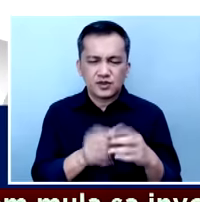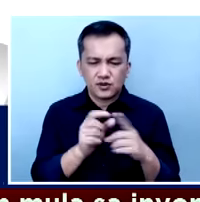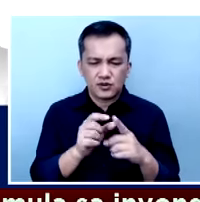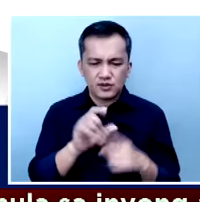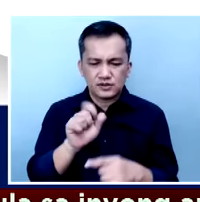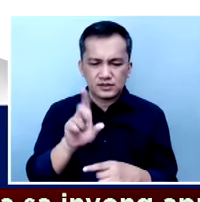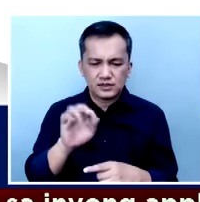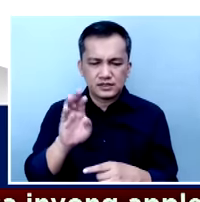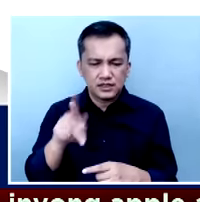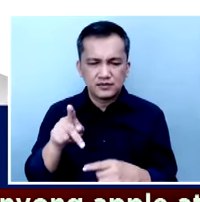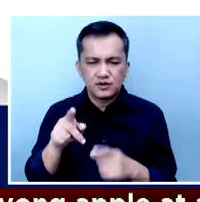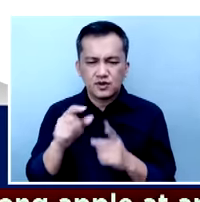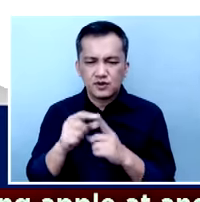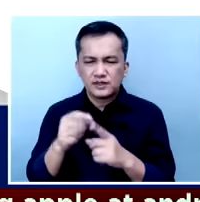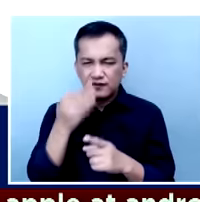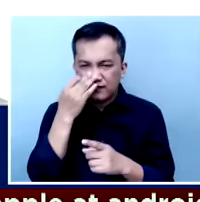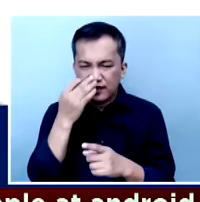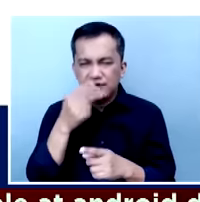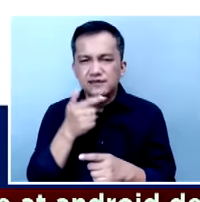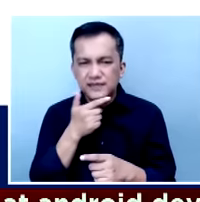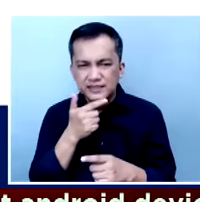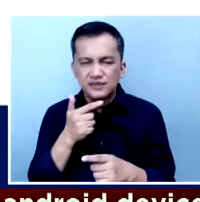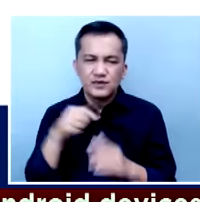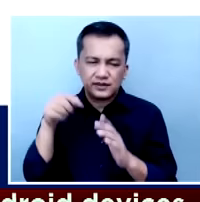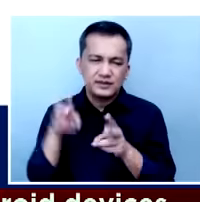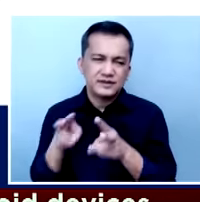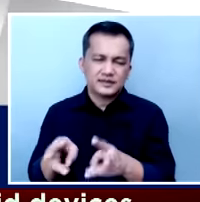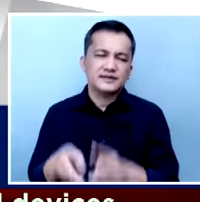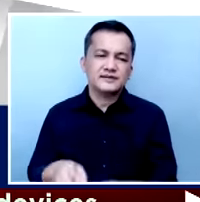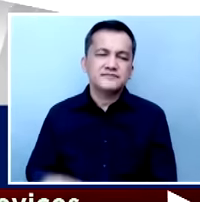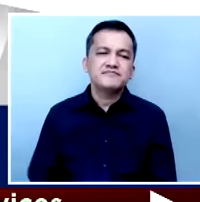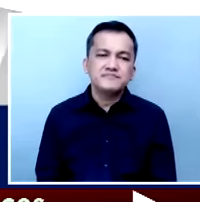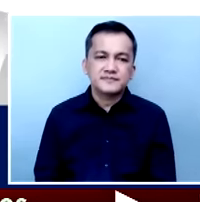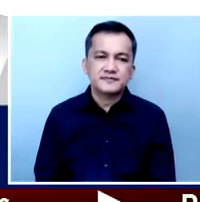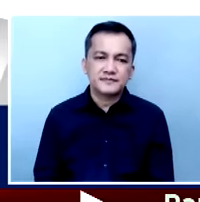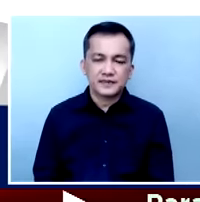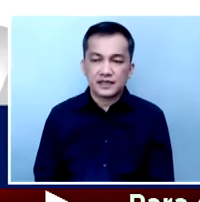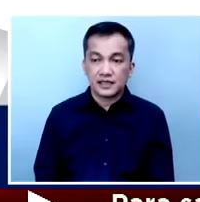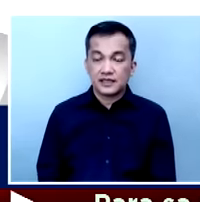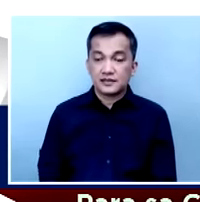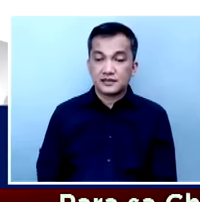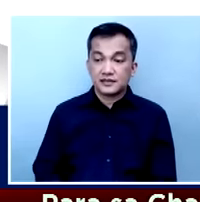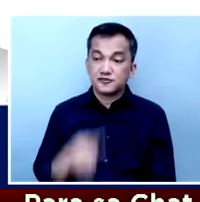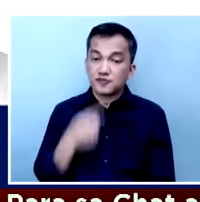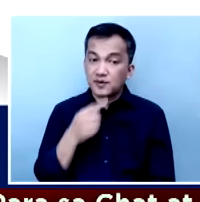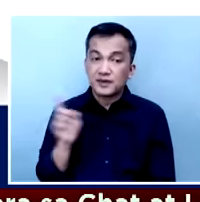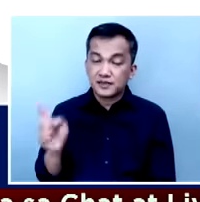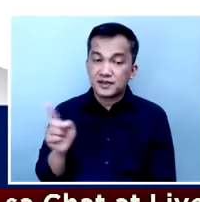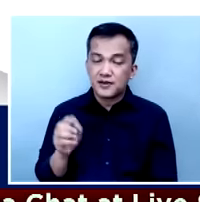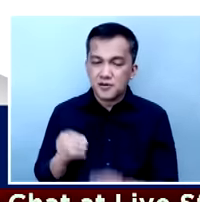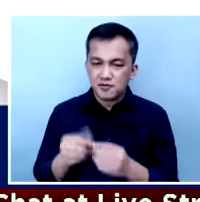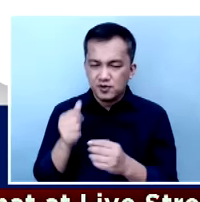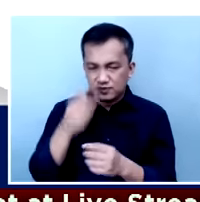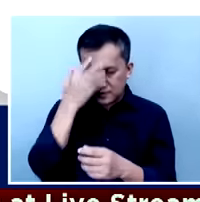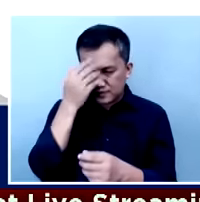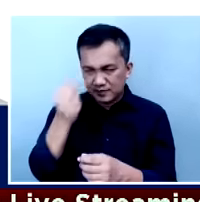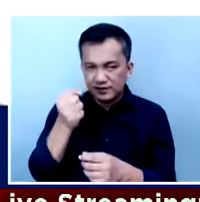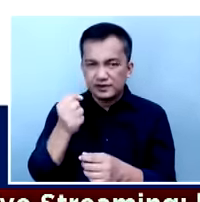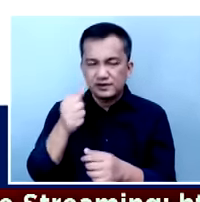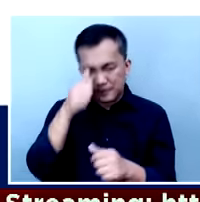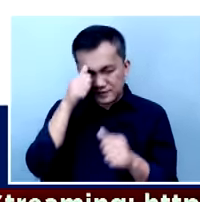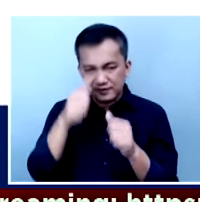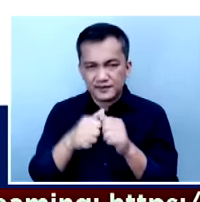in a funny way and also in deeply. Sabi ni Yong-sik, ito ang kanyang most memorable project,